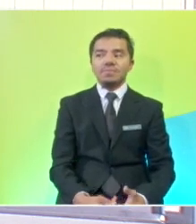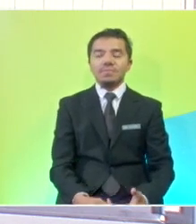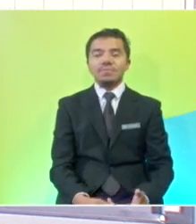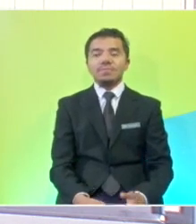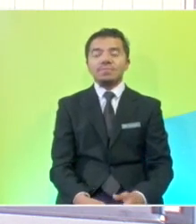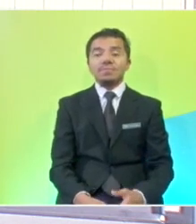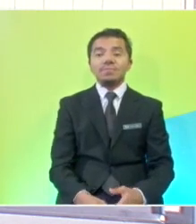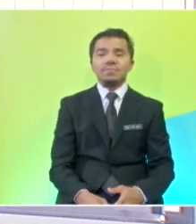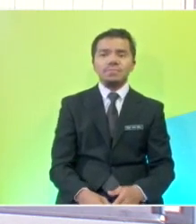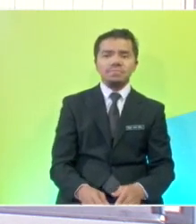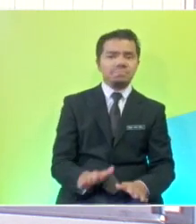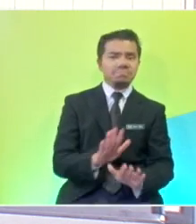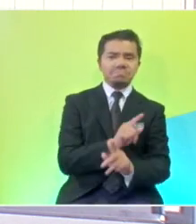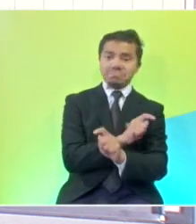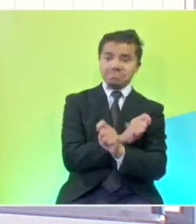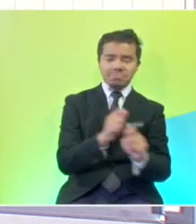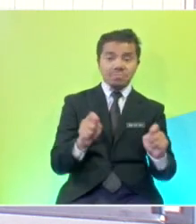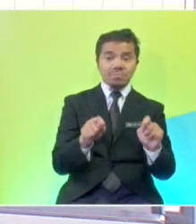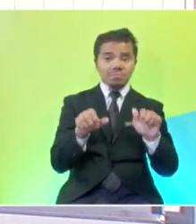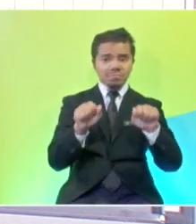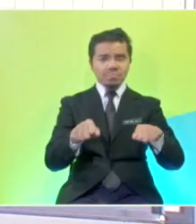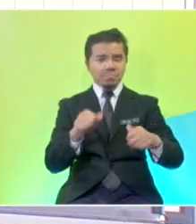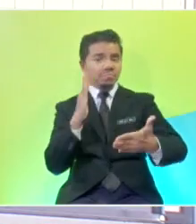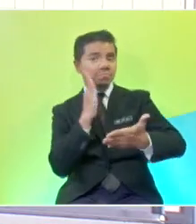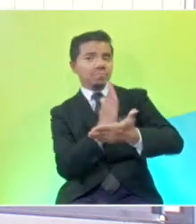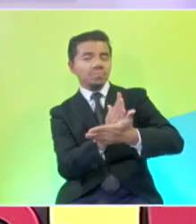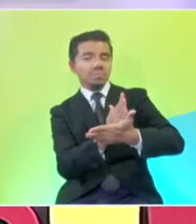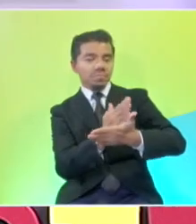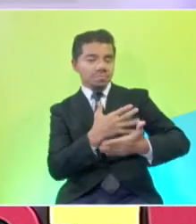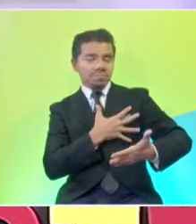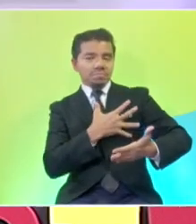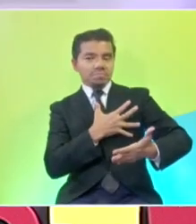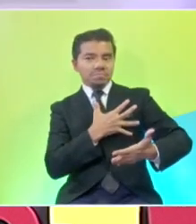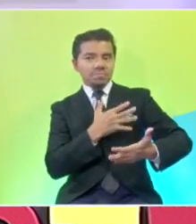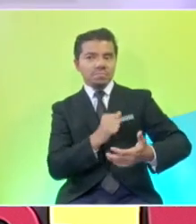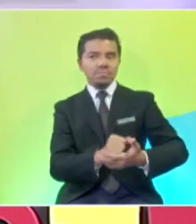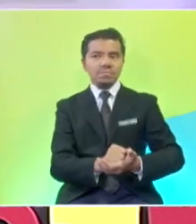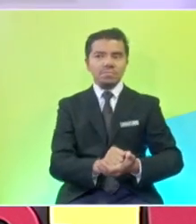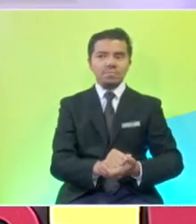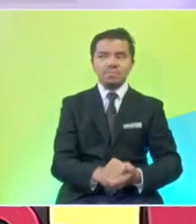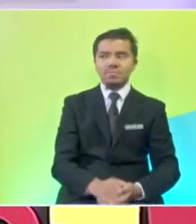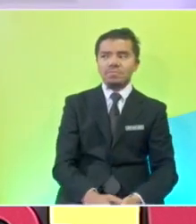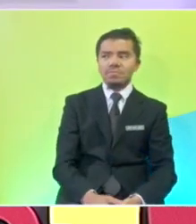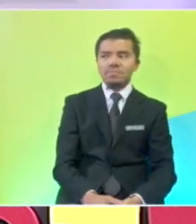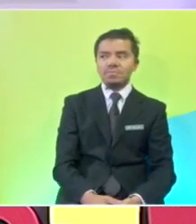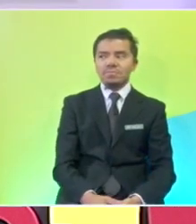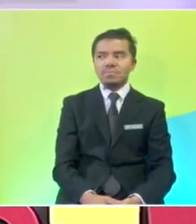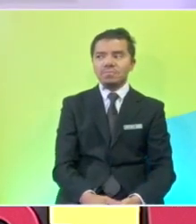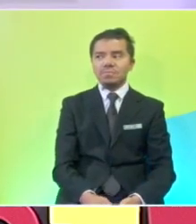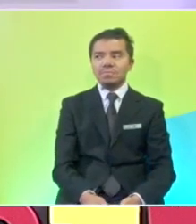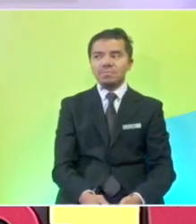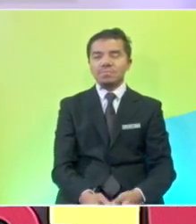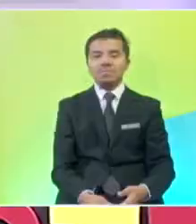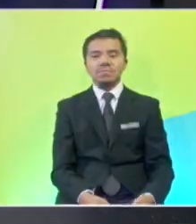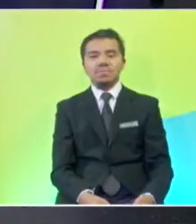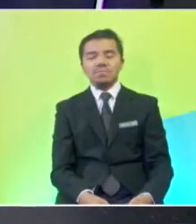You cannot control it. For example, your heartbeat. Can you control your heartbeat? You No, say, teacher. I don't want my heartbeat to be for Yeah. today.